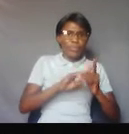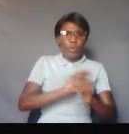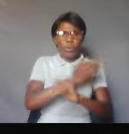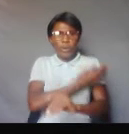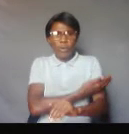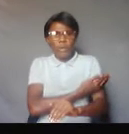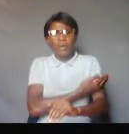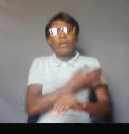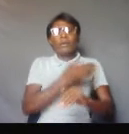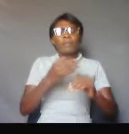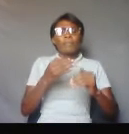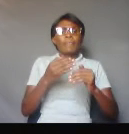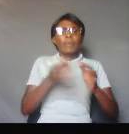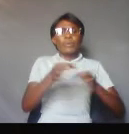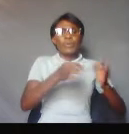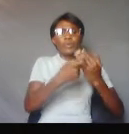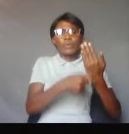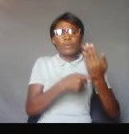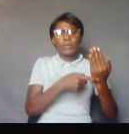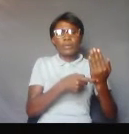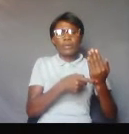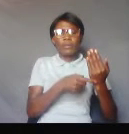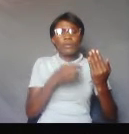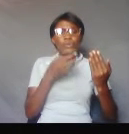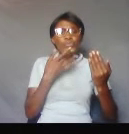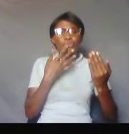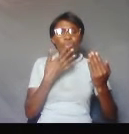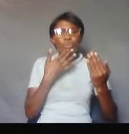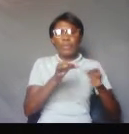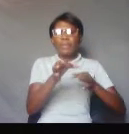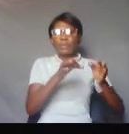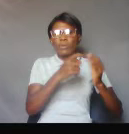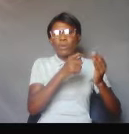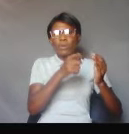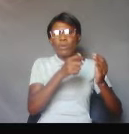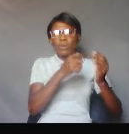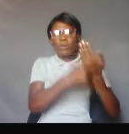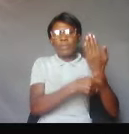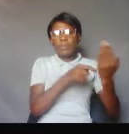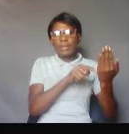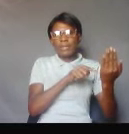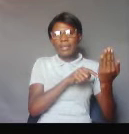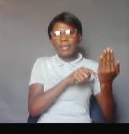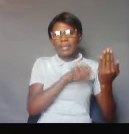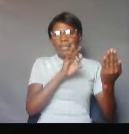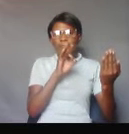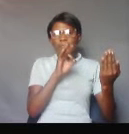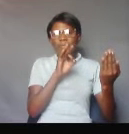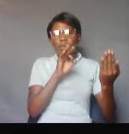in the process of Bible interpretation. So who gets to interpret the Bible when we think about issues of